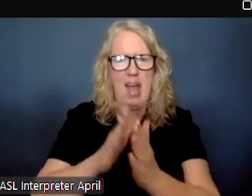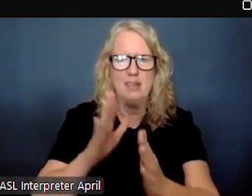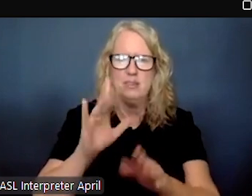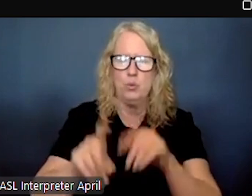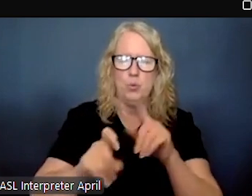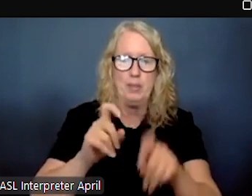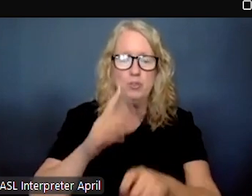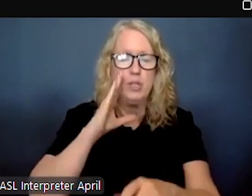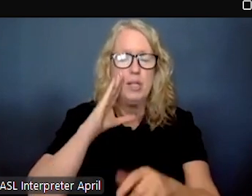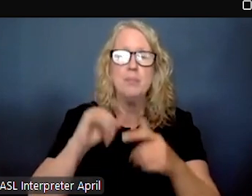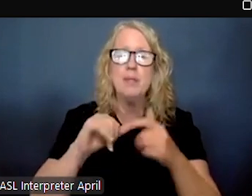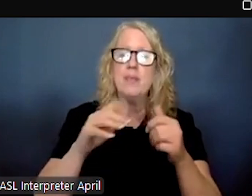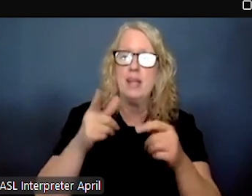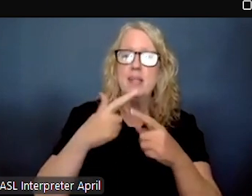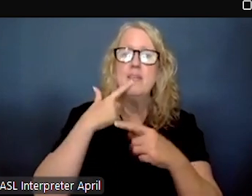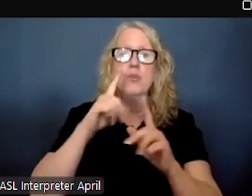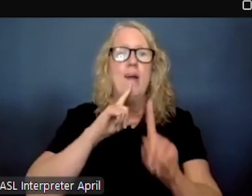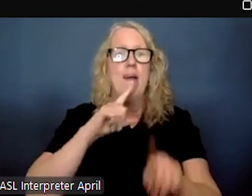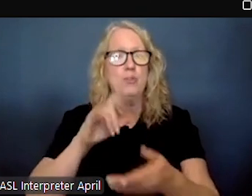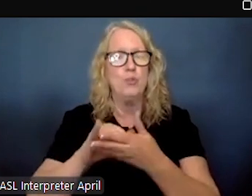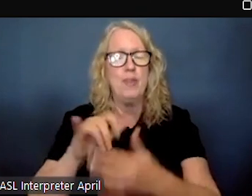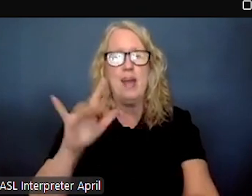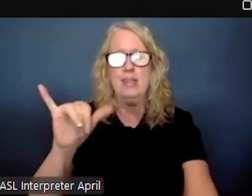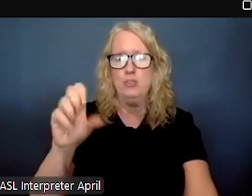locked facility. The answer to that is yes.